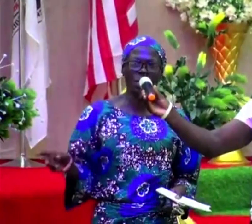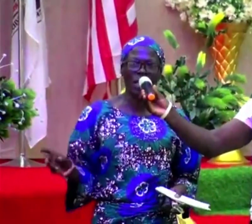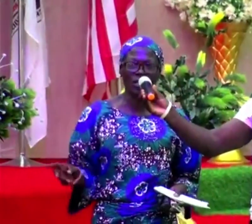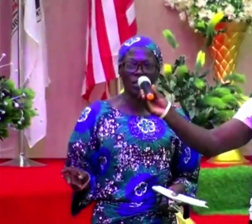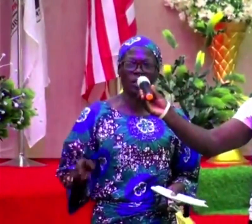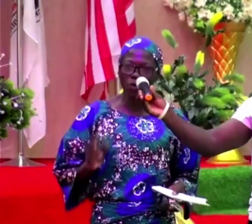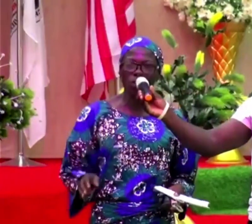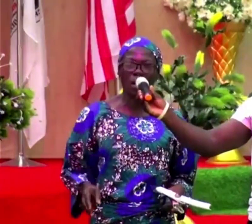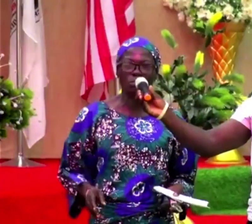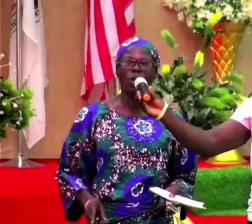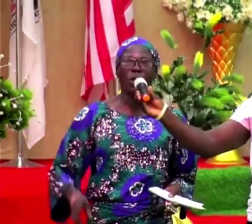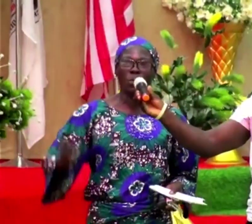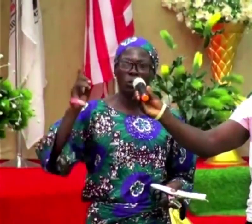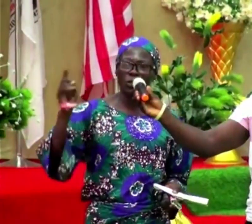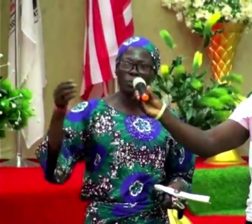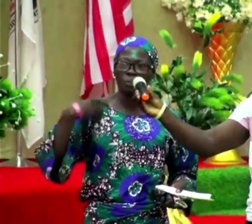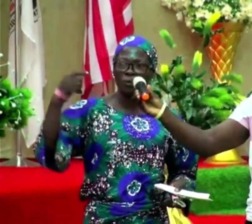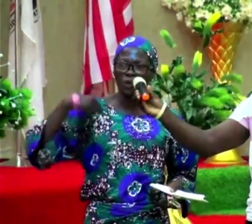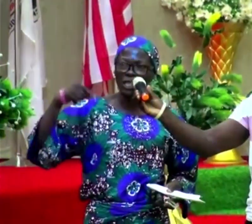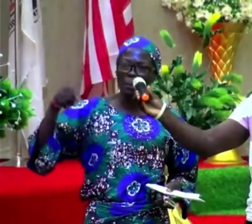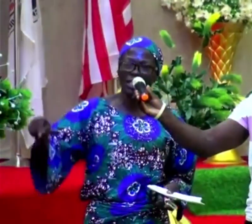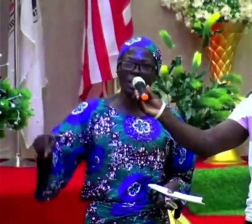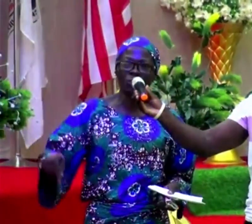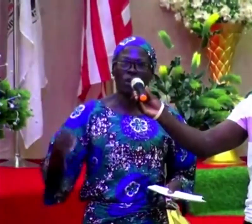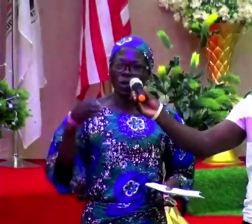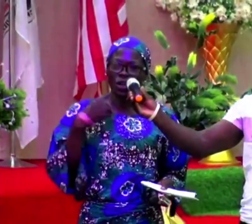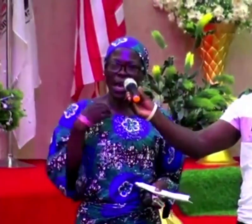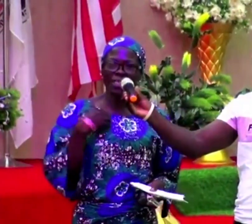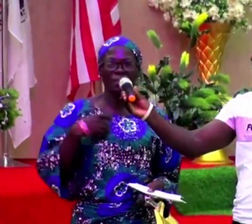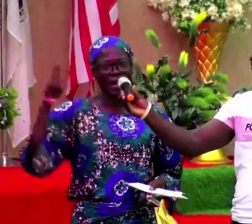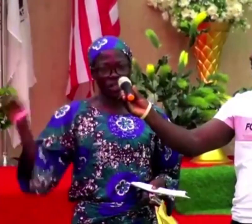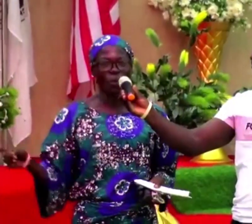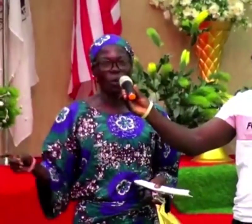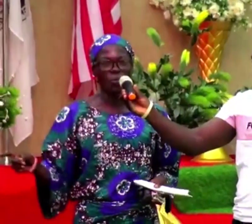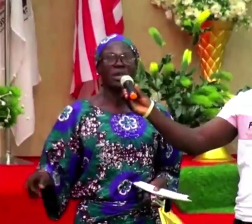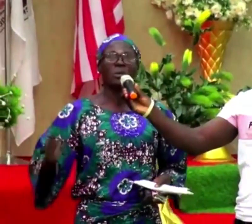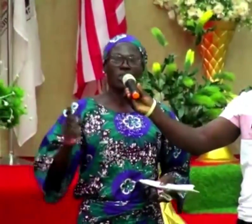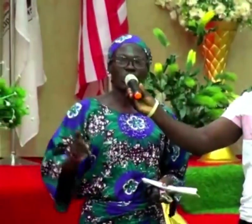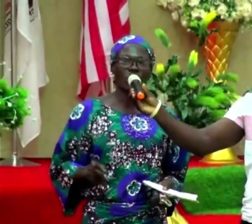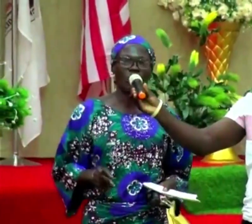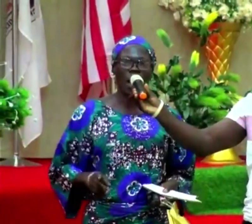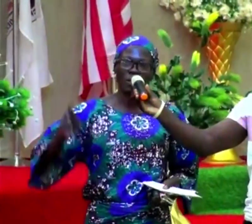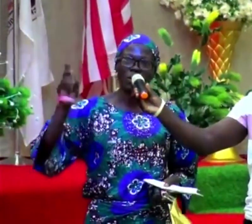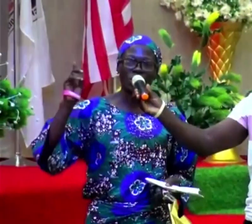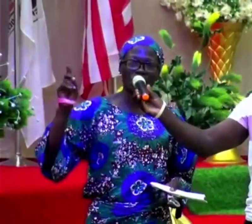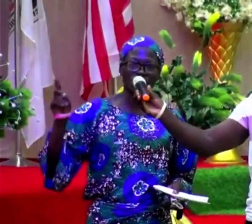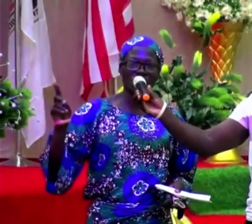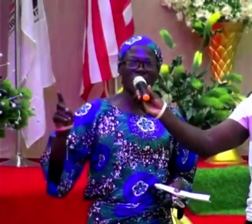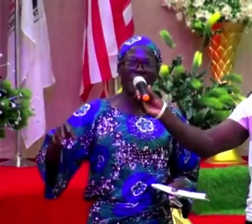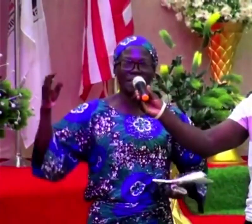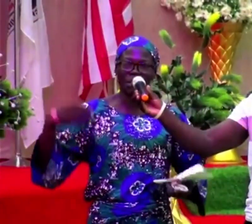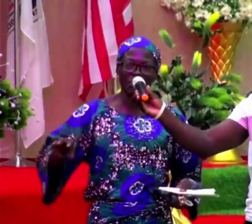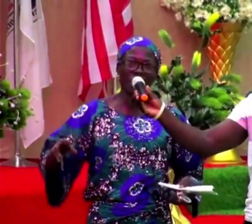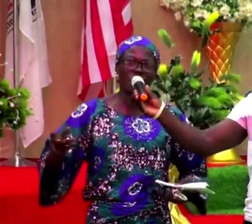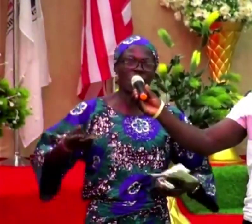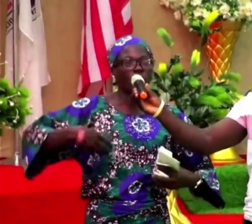san 1000 yen pelu igbagbo mo fi stamajem lori aye mi ati omo mi mo ni oluwa nkan ti mo se yi